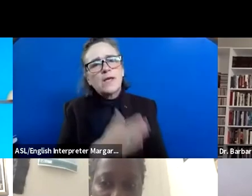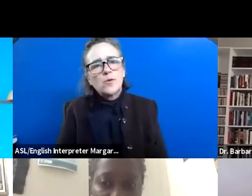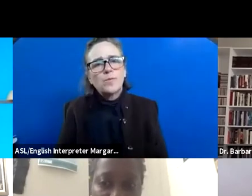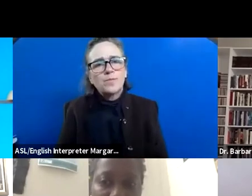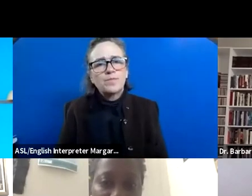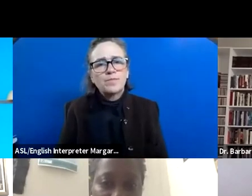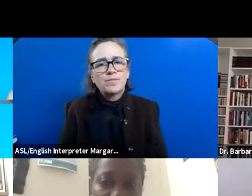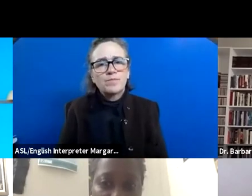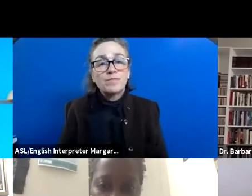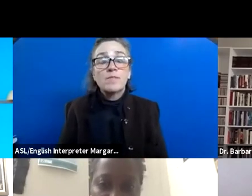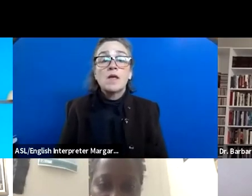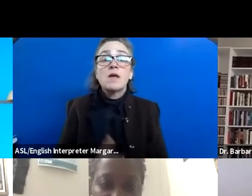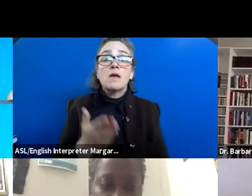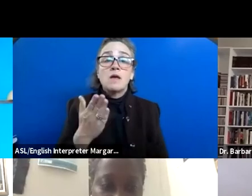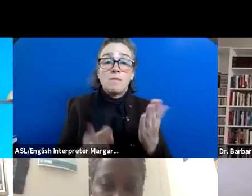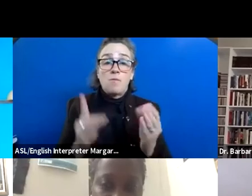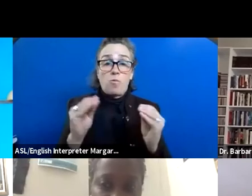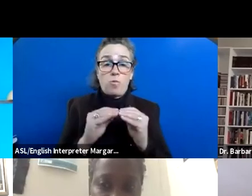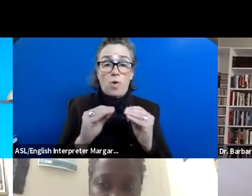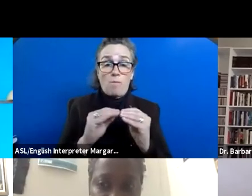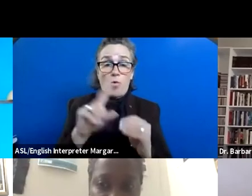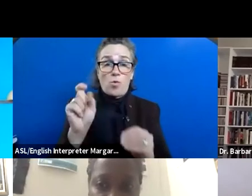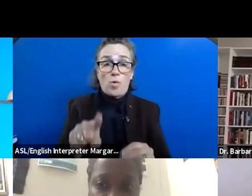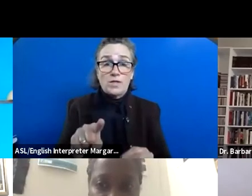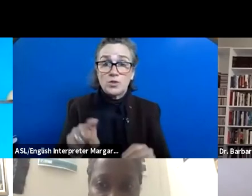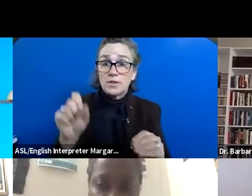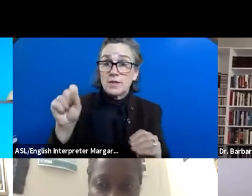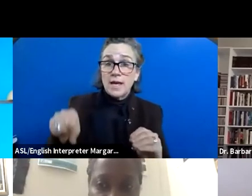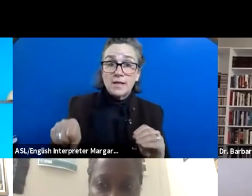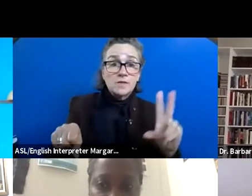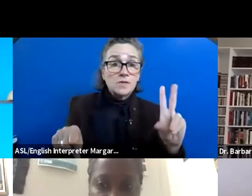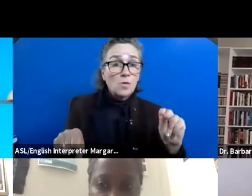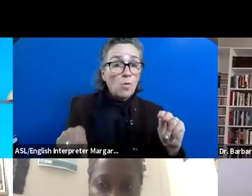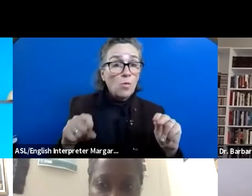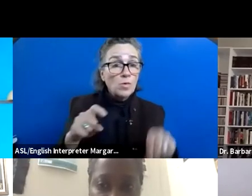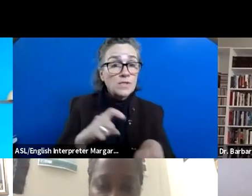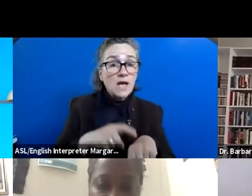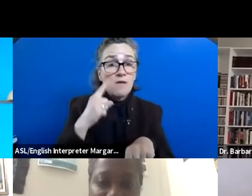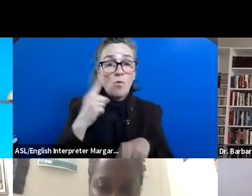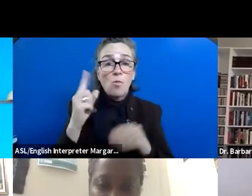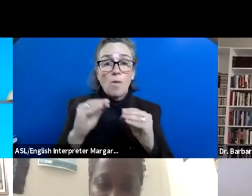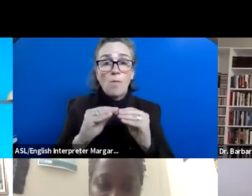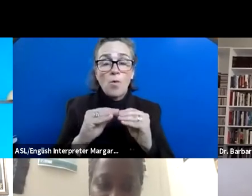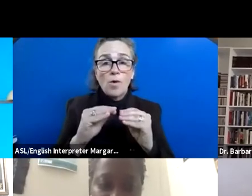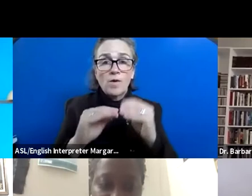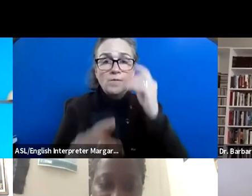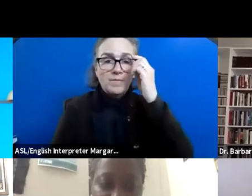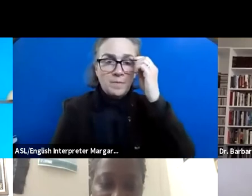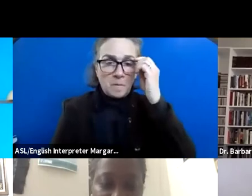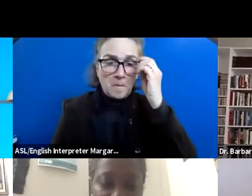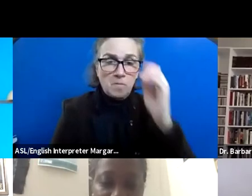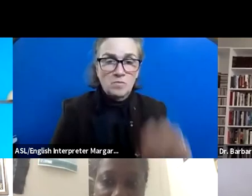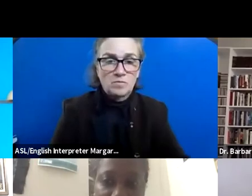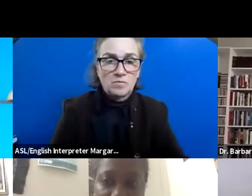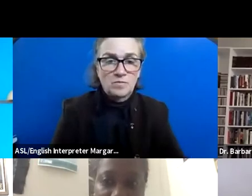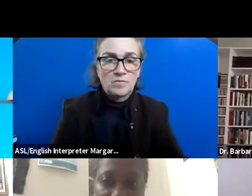I think we have time for maybe one more question, or do we? This is a question about Syria and why